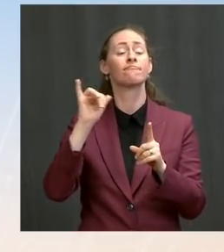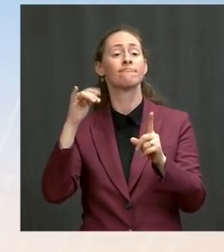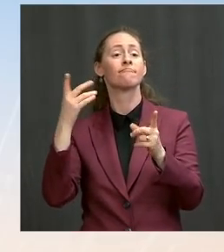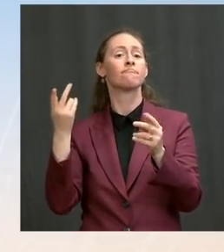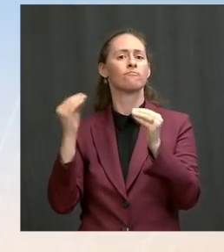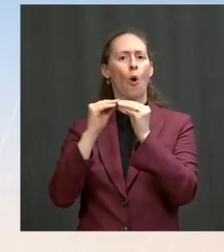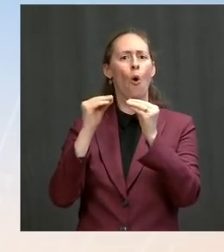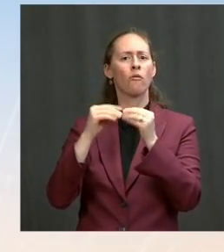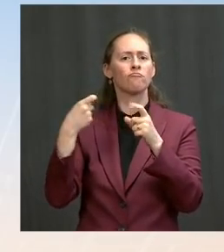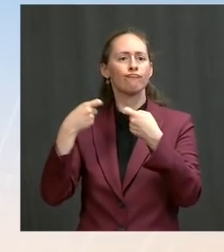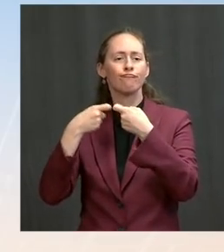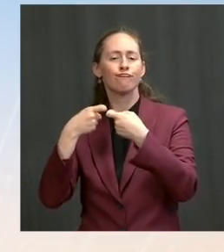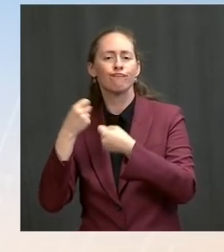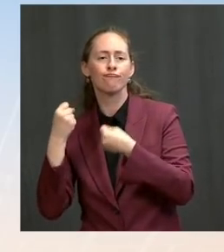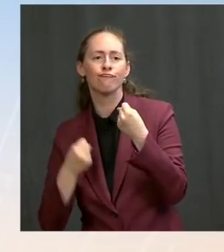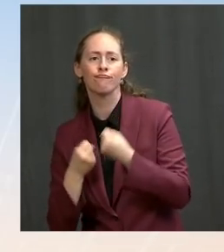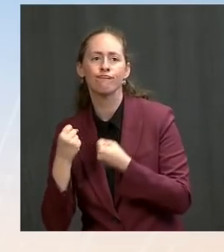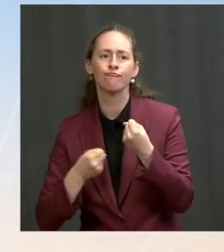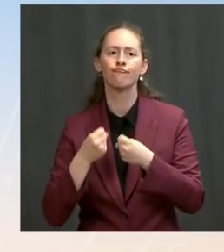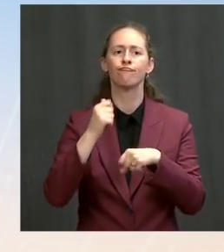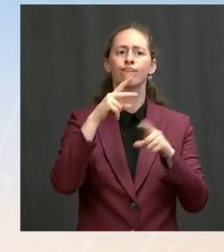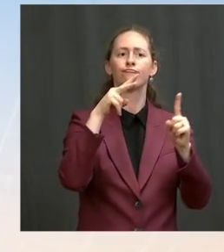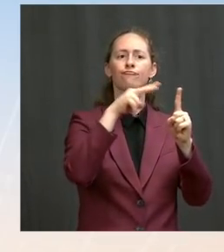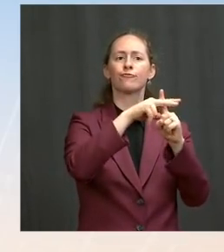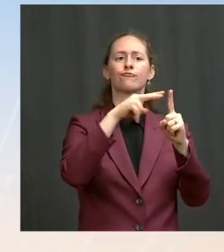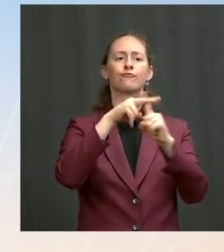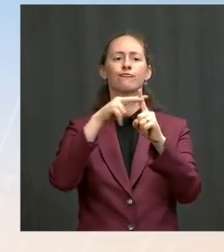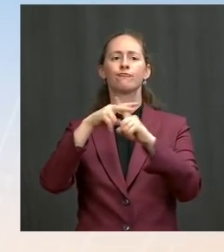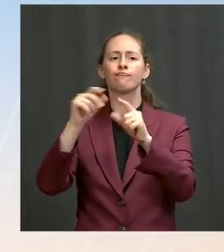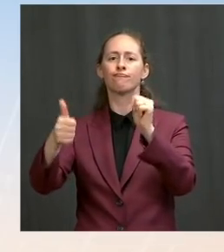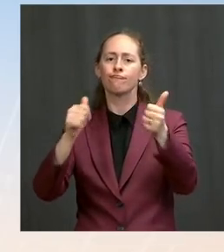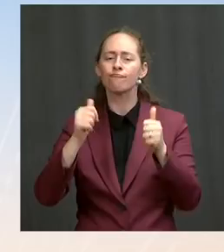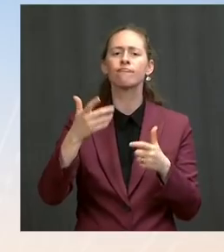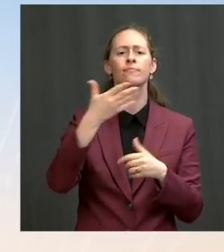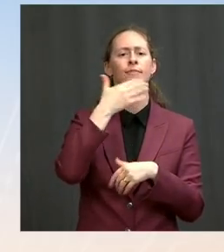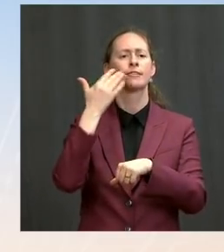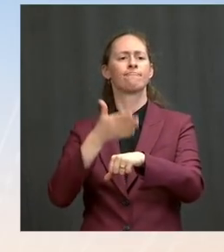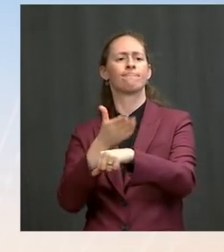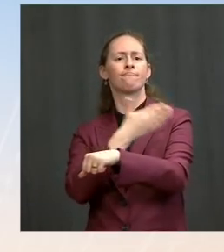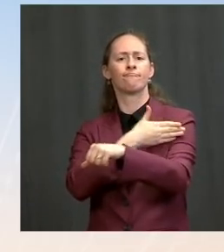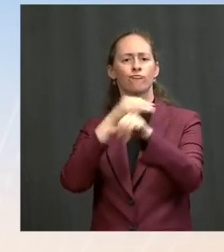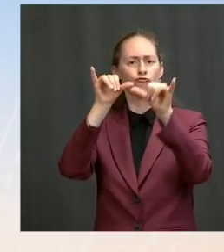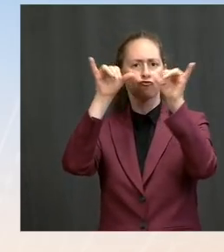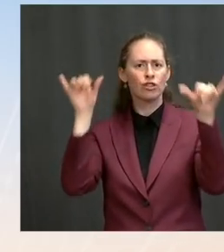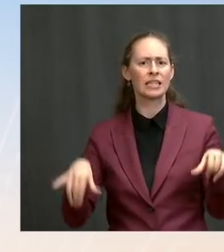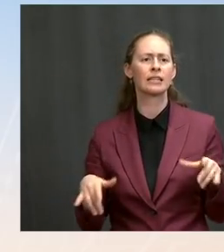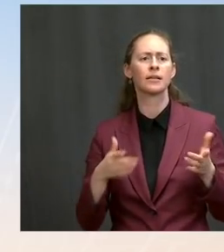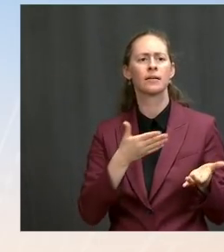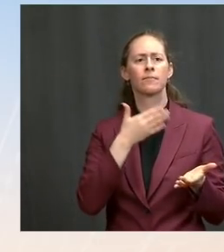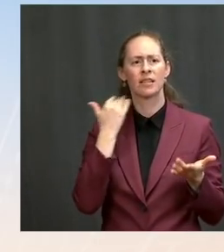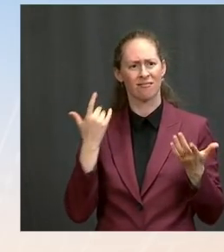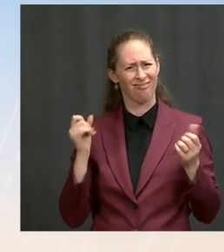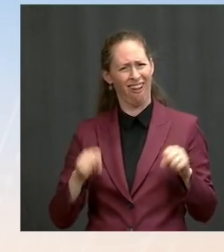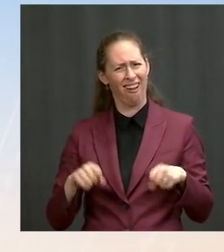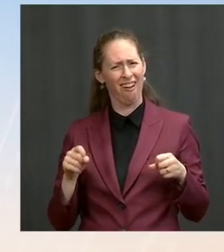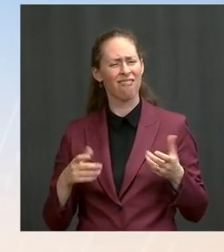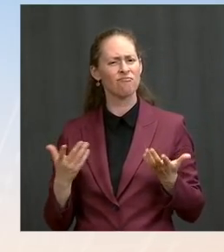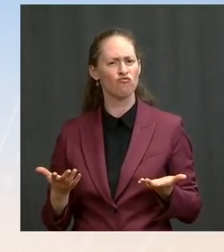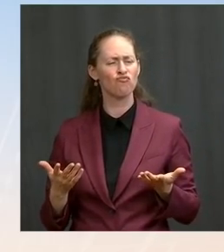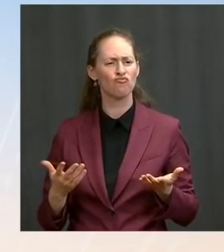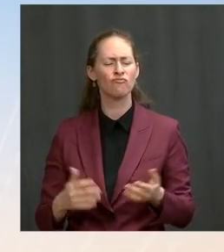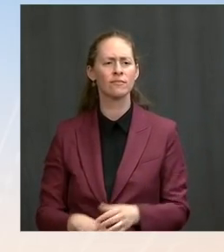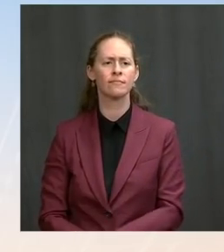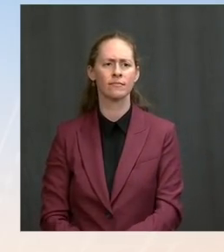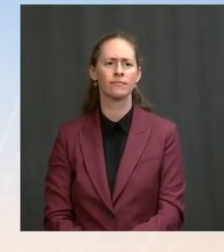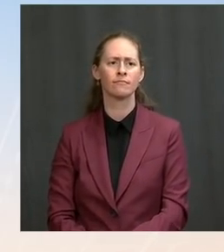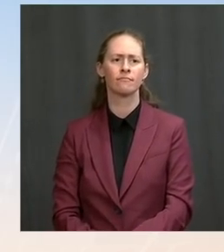with a new grid development authority and largest investment to date in America's electrical grid. And of course, it invests in electric vehicles. I'd also note, and you may have seen